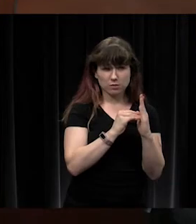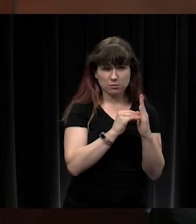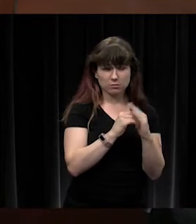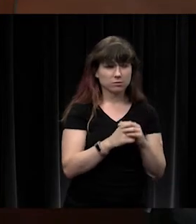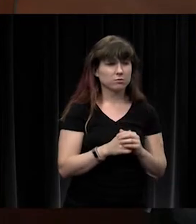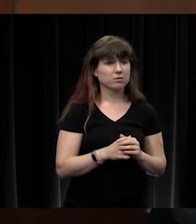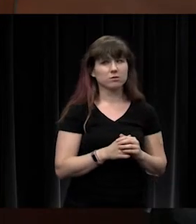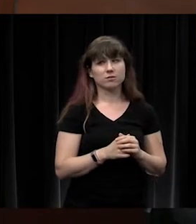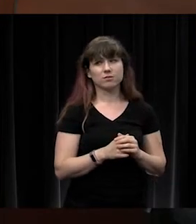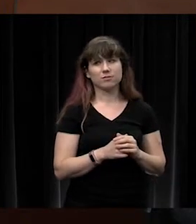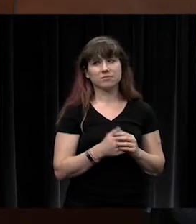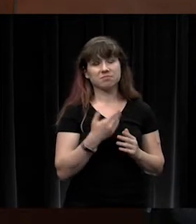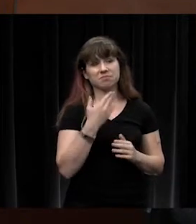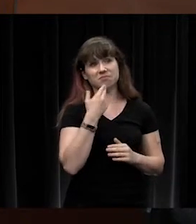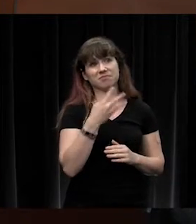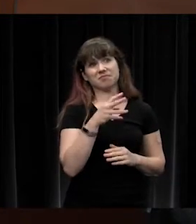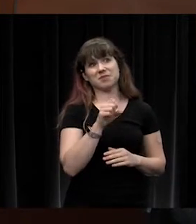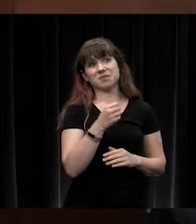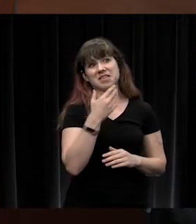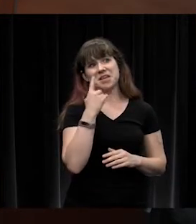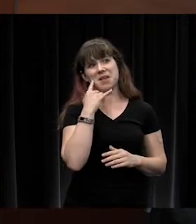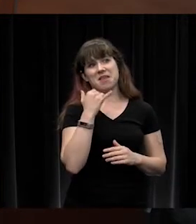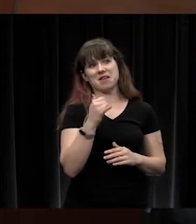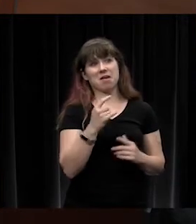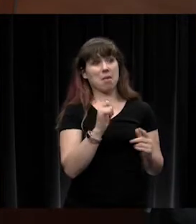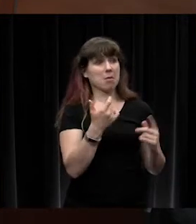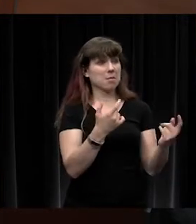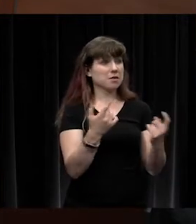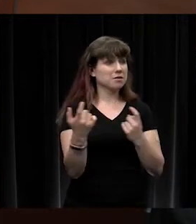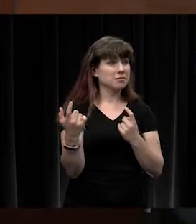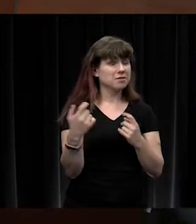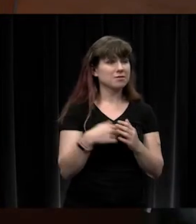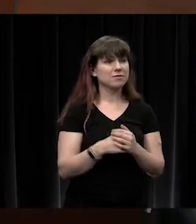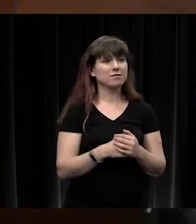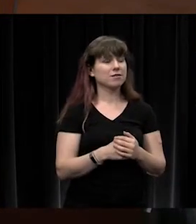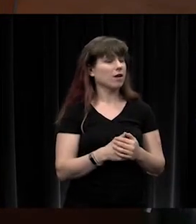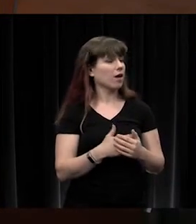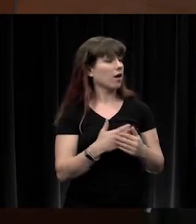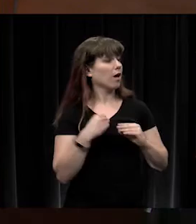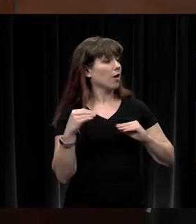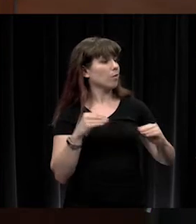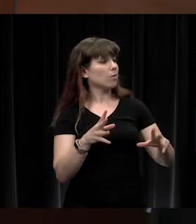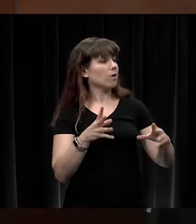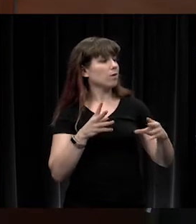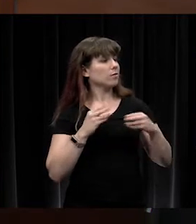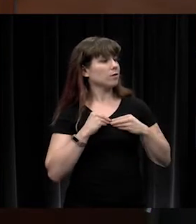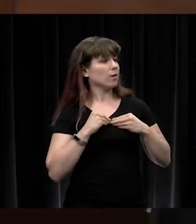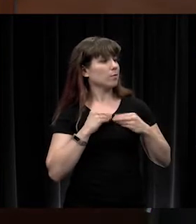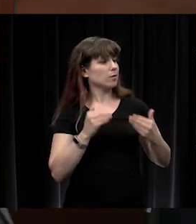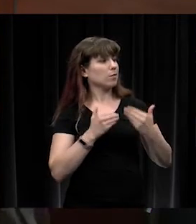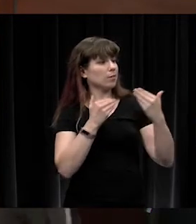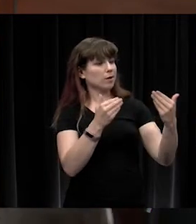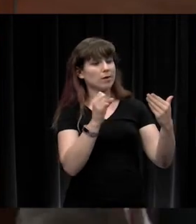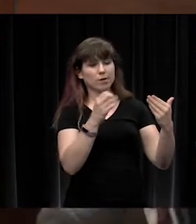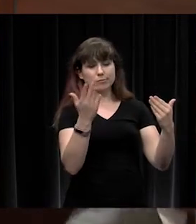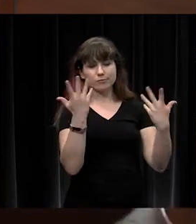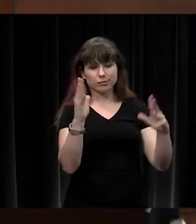that. Very good. Any other questions? I move to accept the bids and the vendor recap as presented.